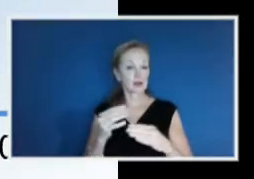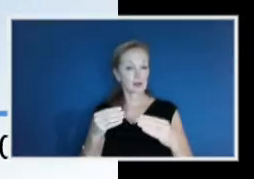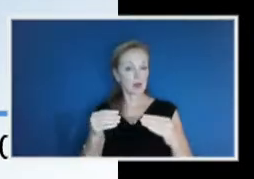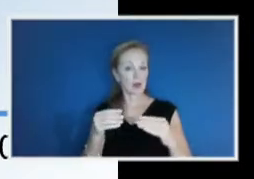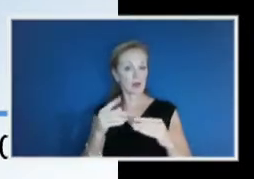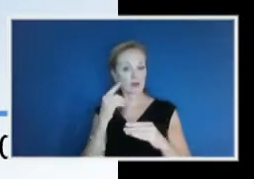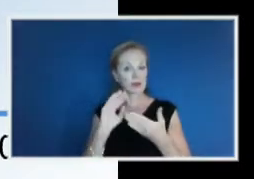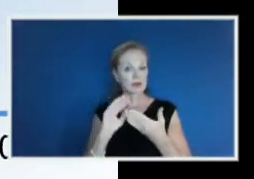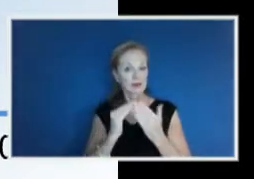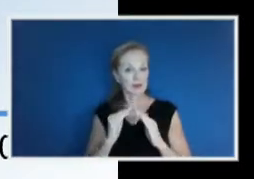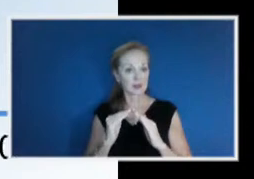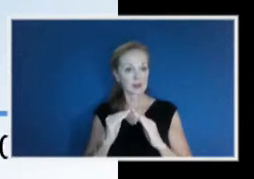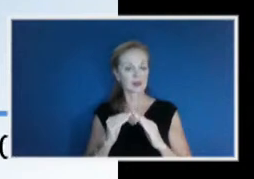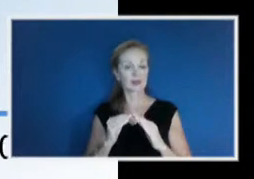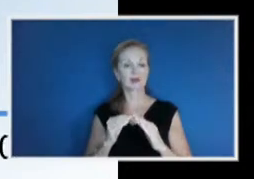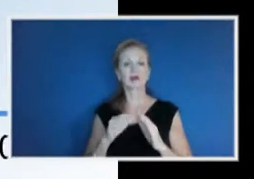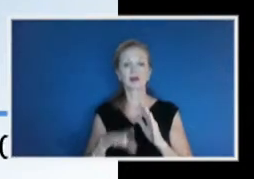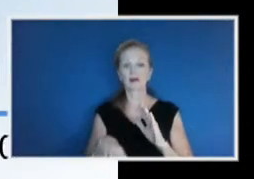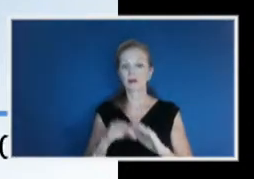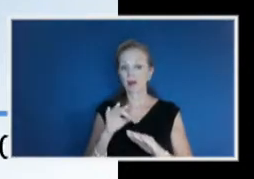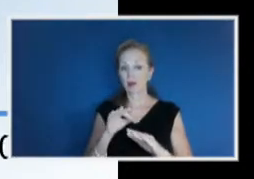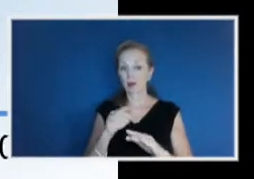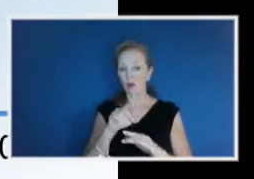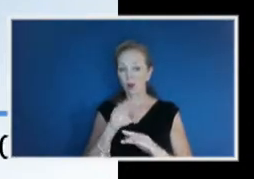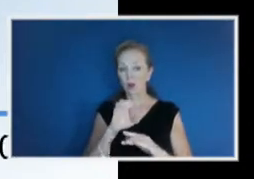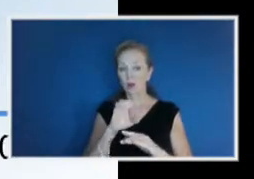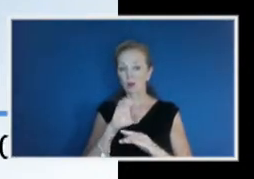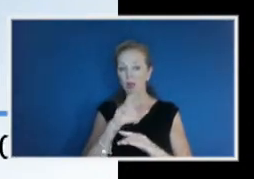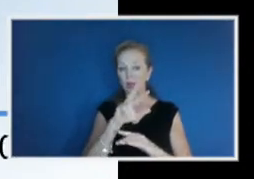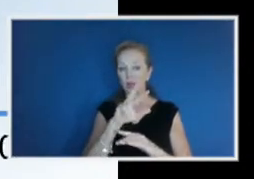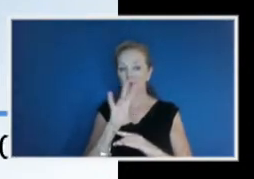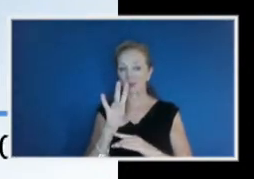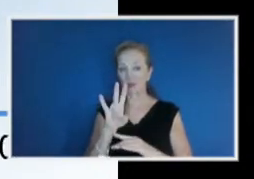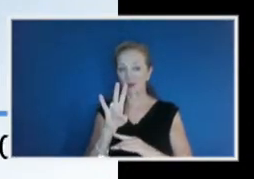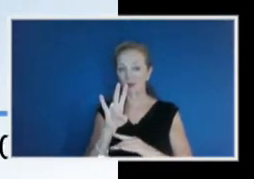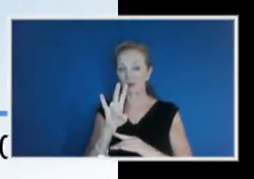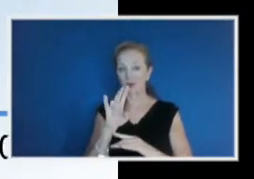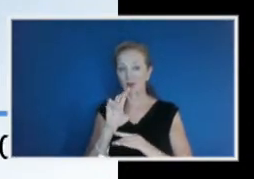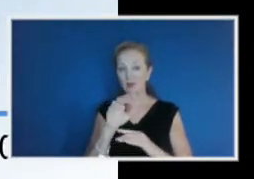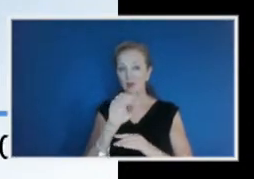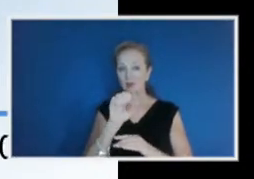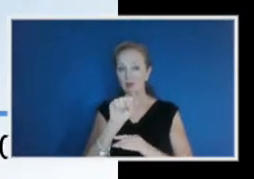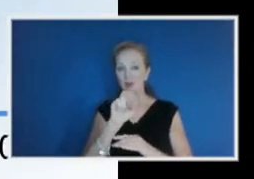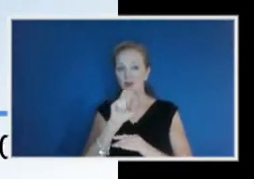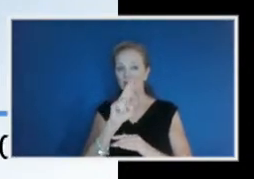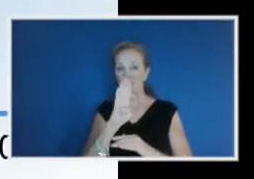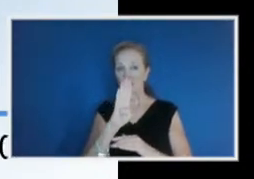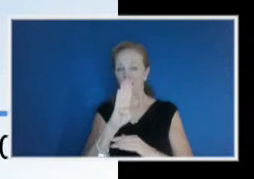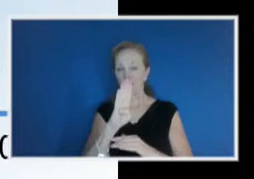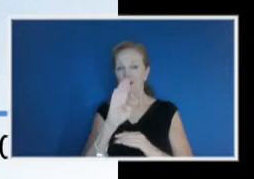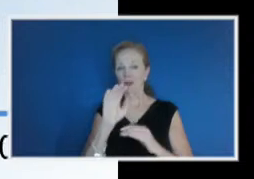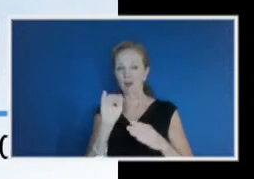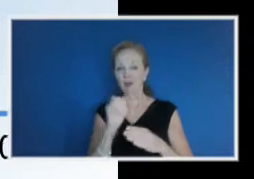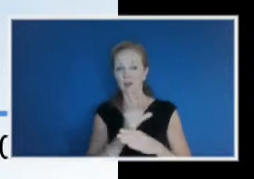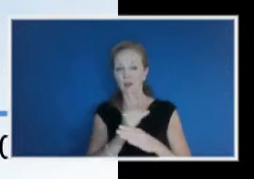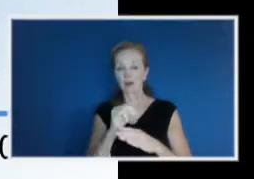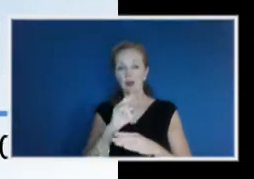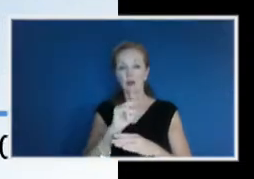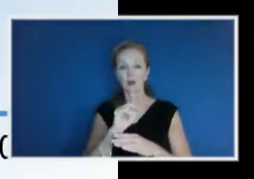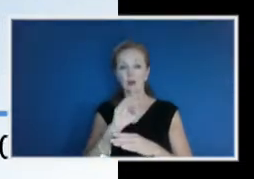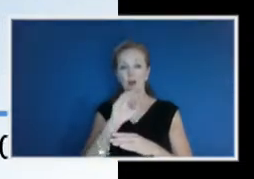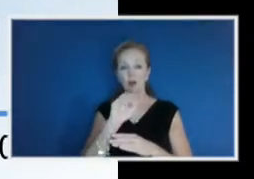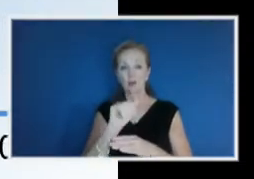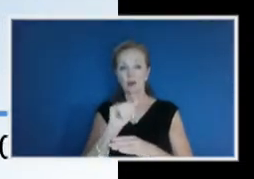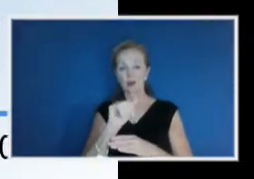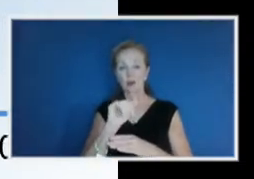city, and we found that there were 137 sub-industry codes. NAICS stands for North American